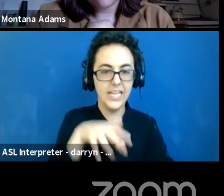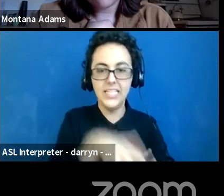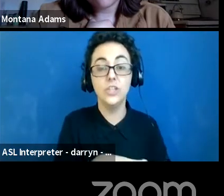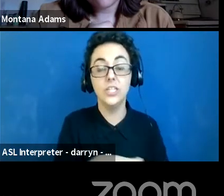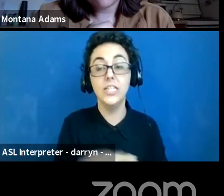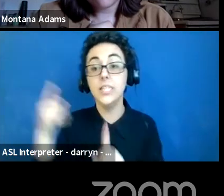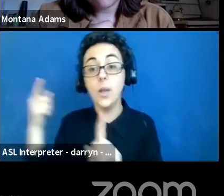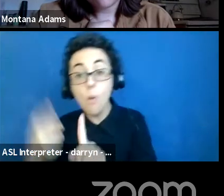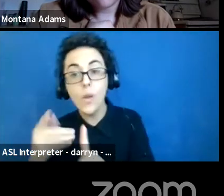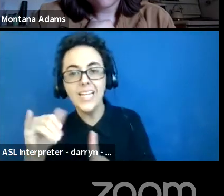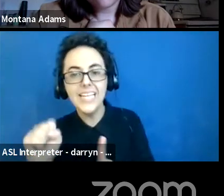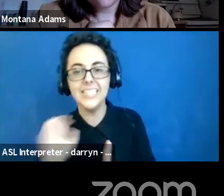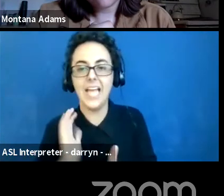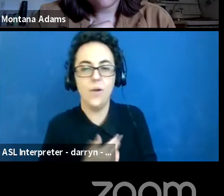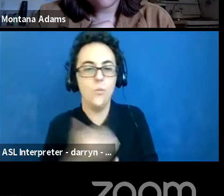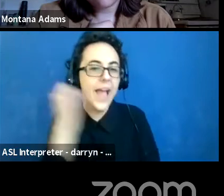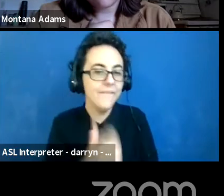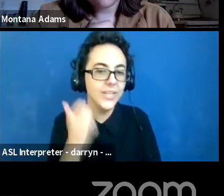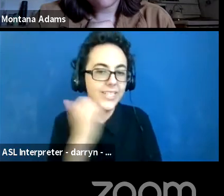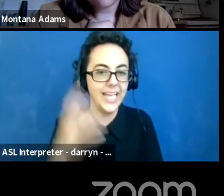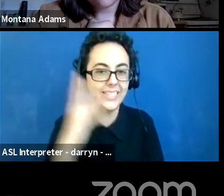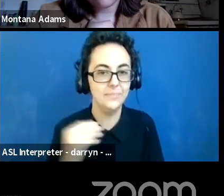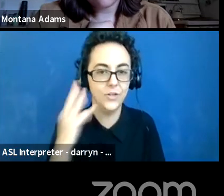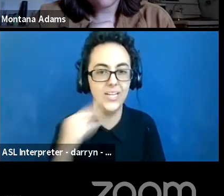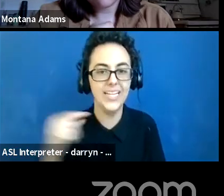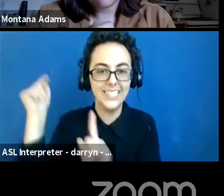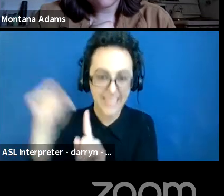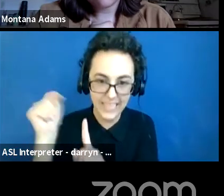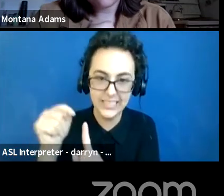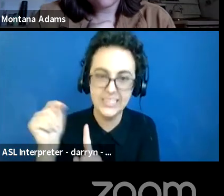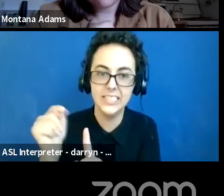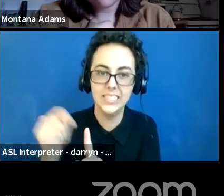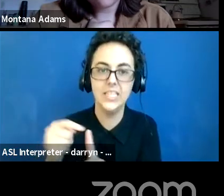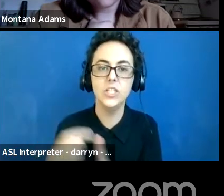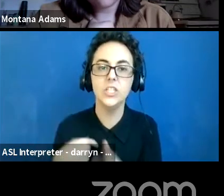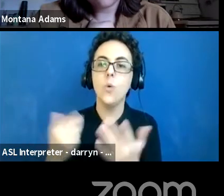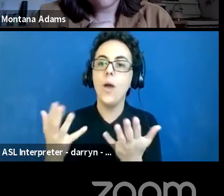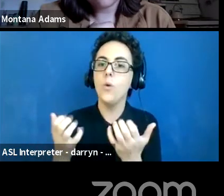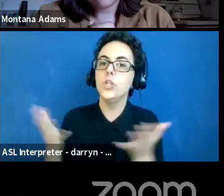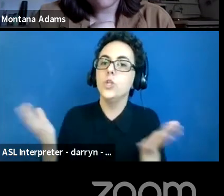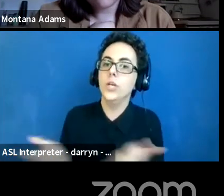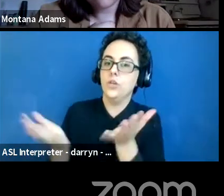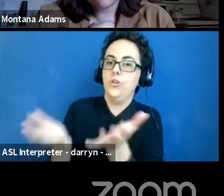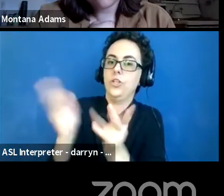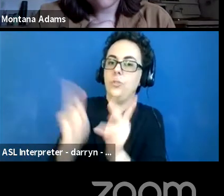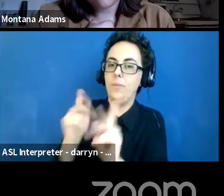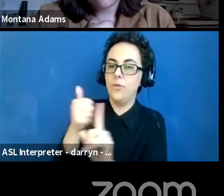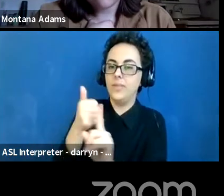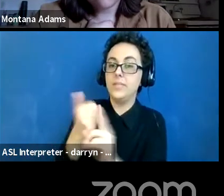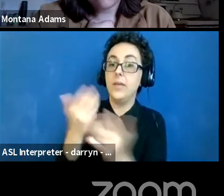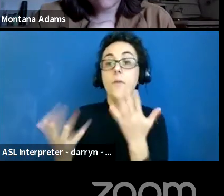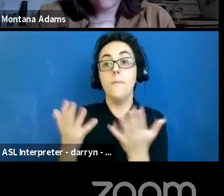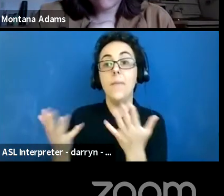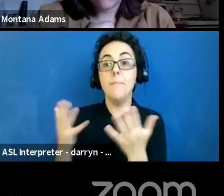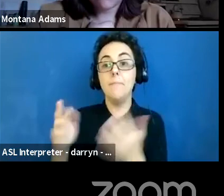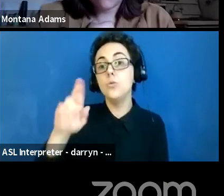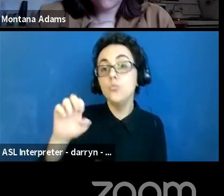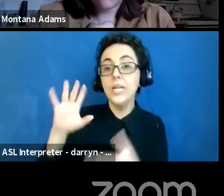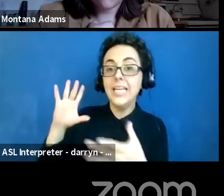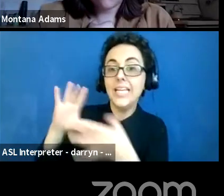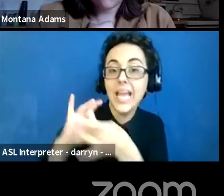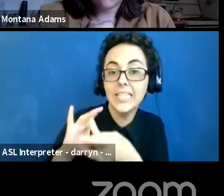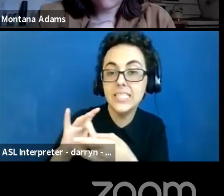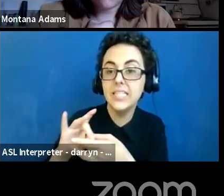really encourage people, especially people who are maybe, you know, reclaiming this and like learning that